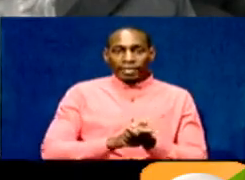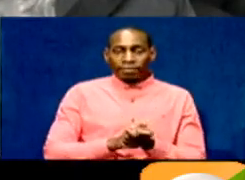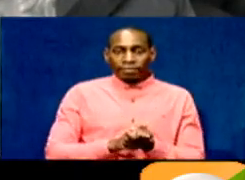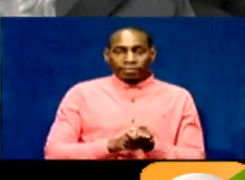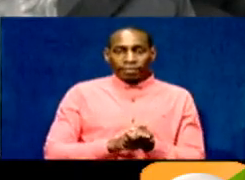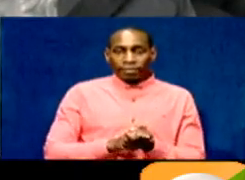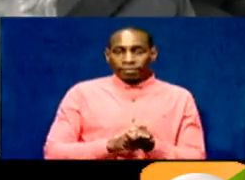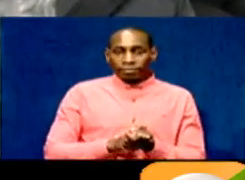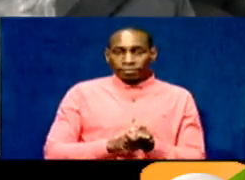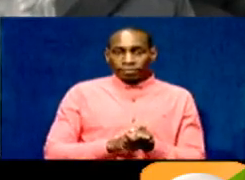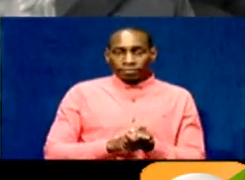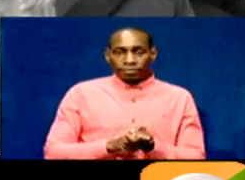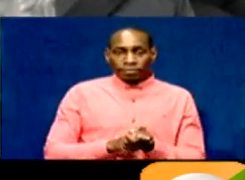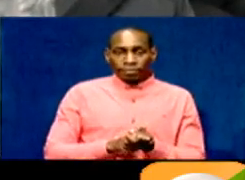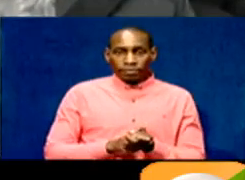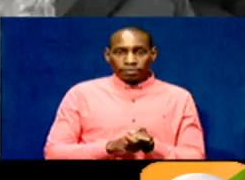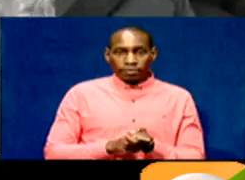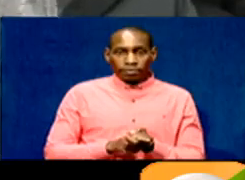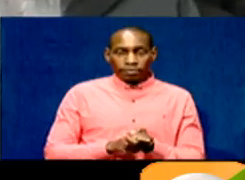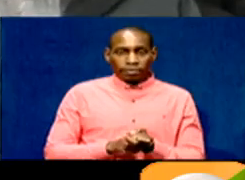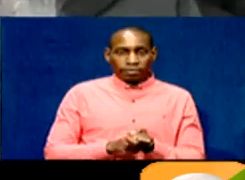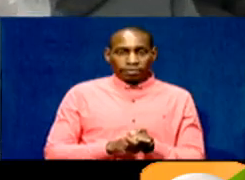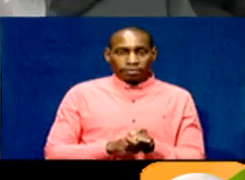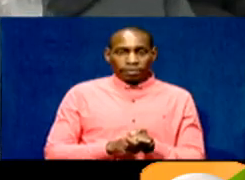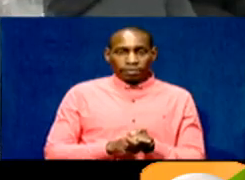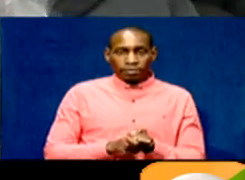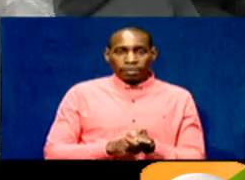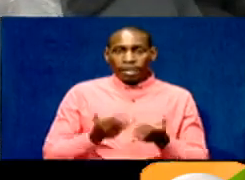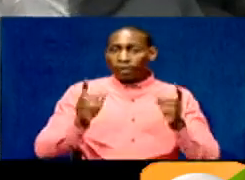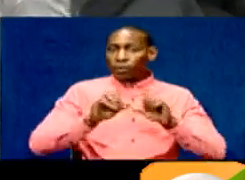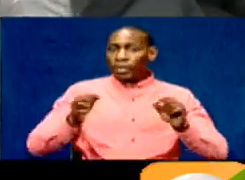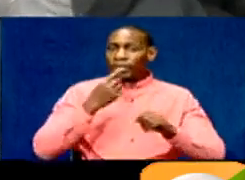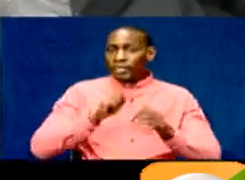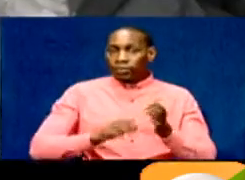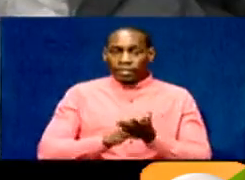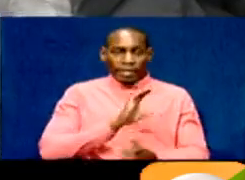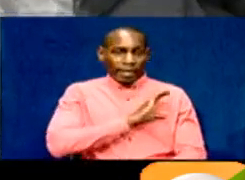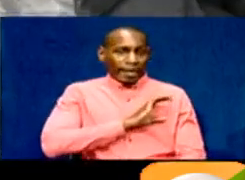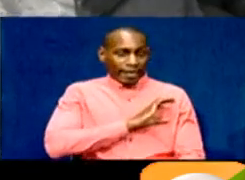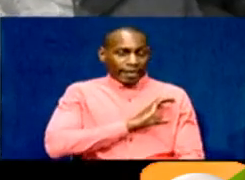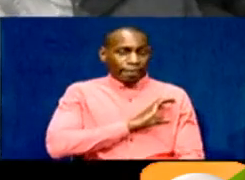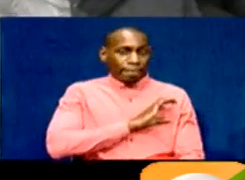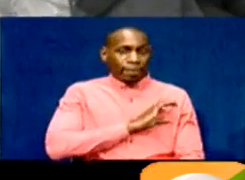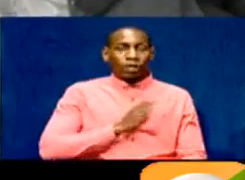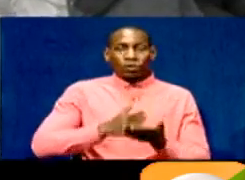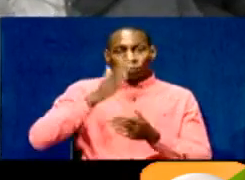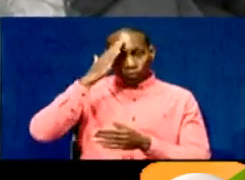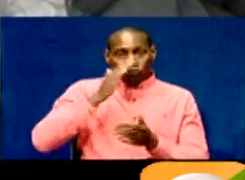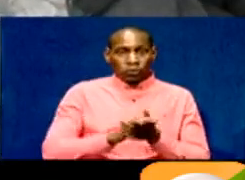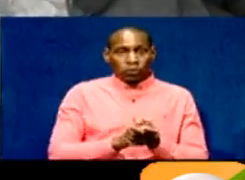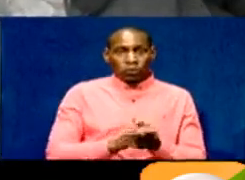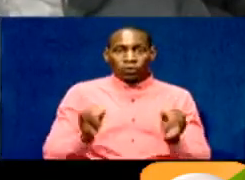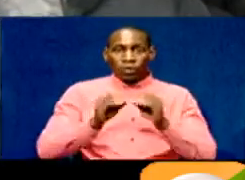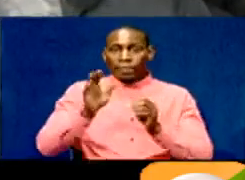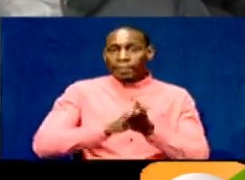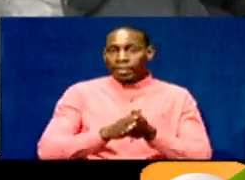Canada. So those from Ramogi will understand where Canada is. So yes, that's why we say Canada. So we know we'll hit you. We'll meet